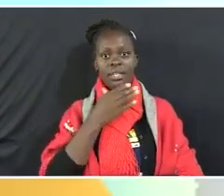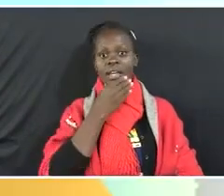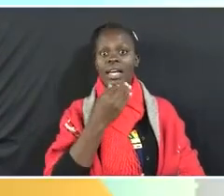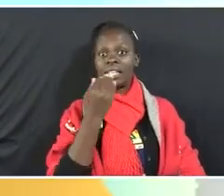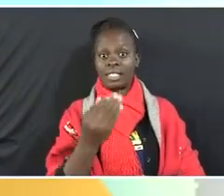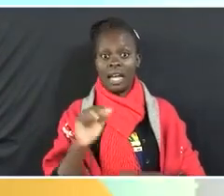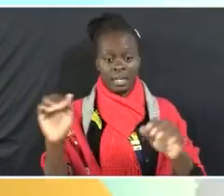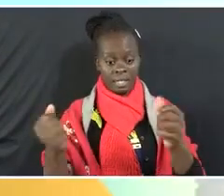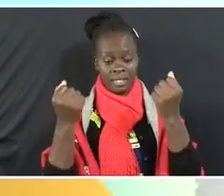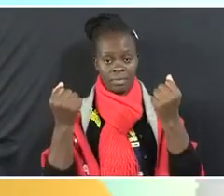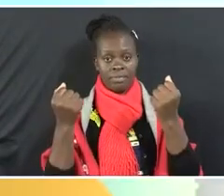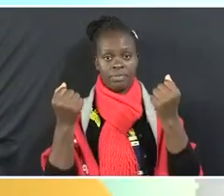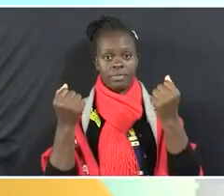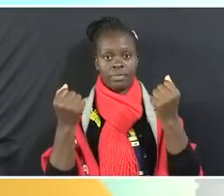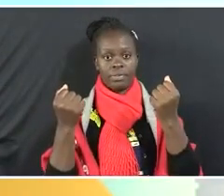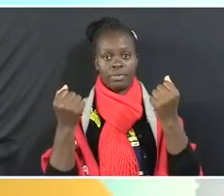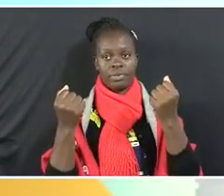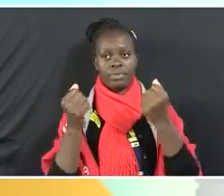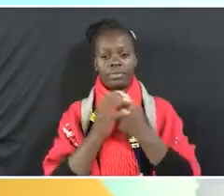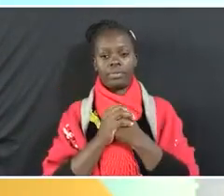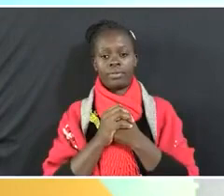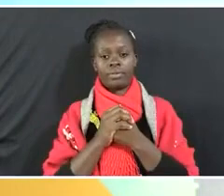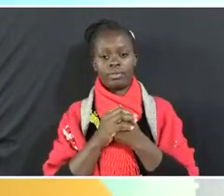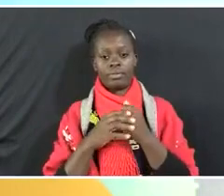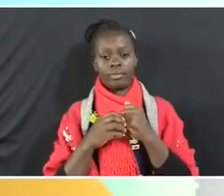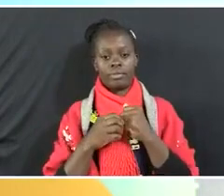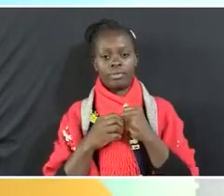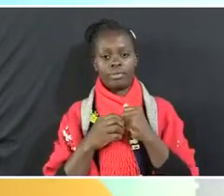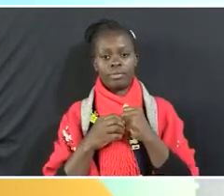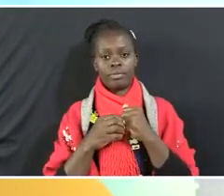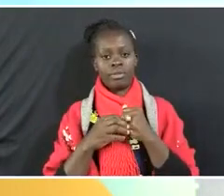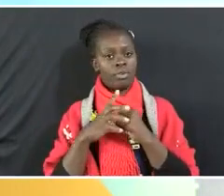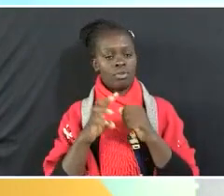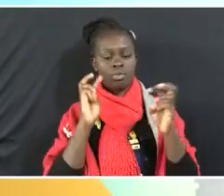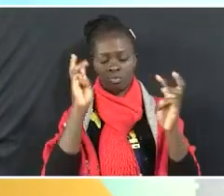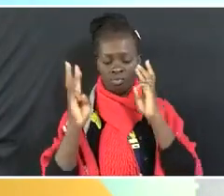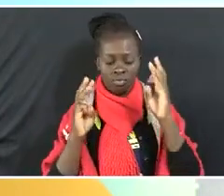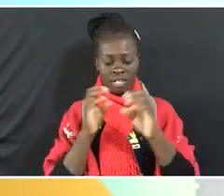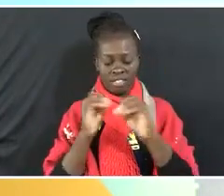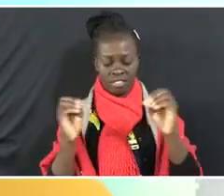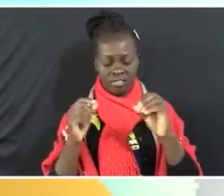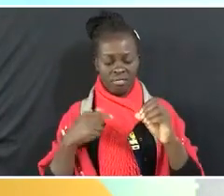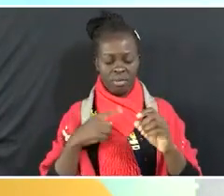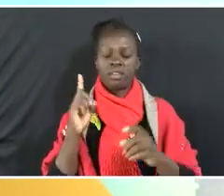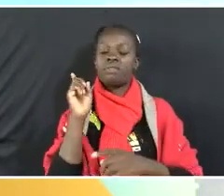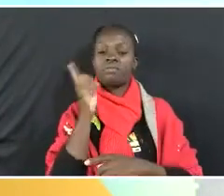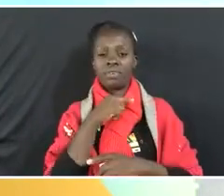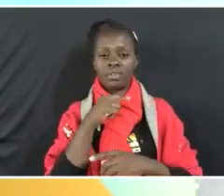I know you're worried when I'm going to finish. You don't have to. I am done.